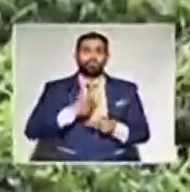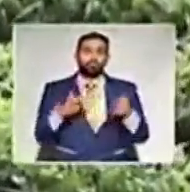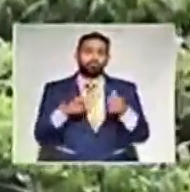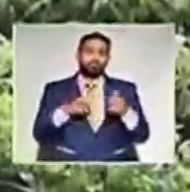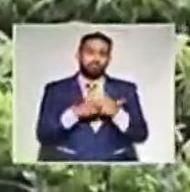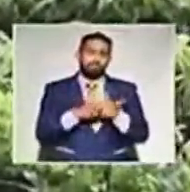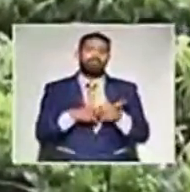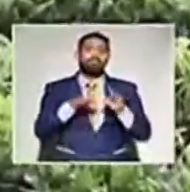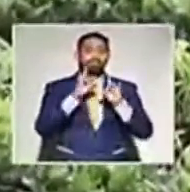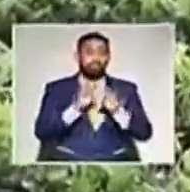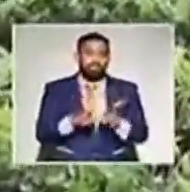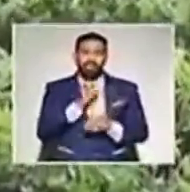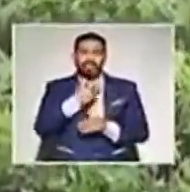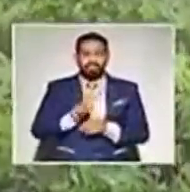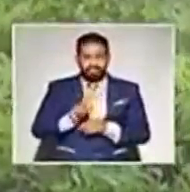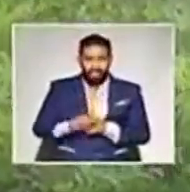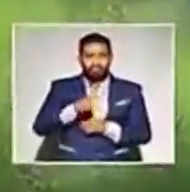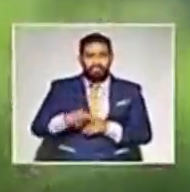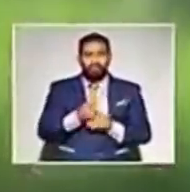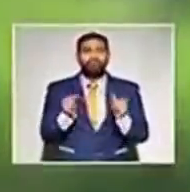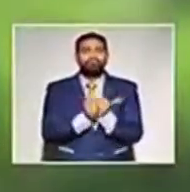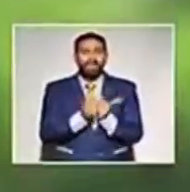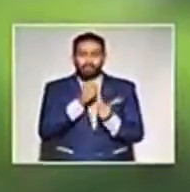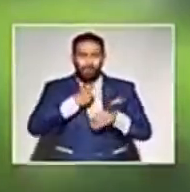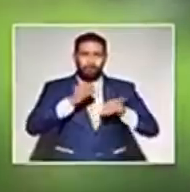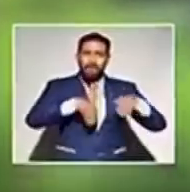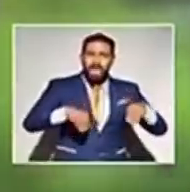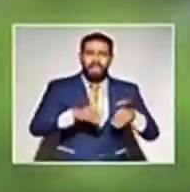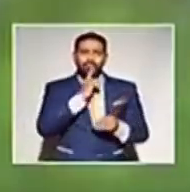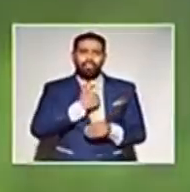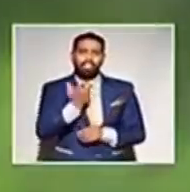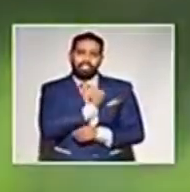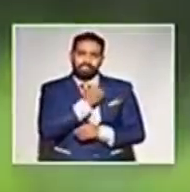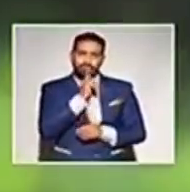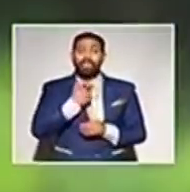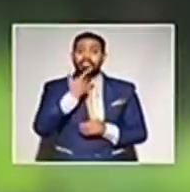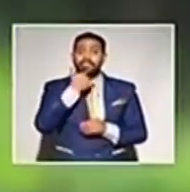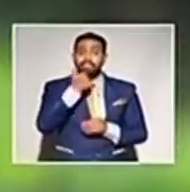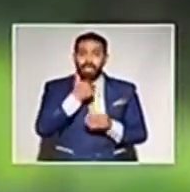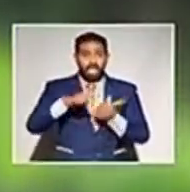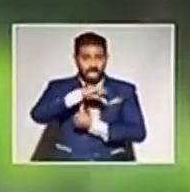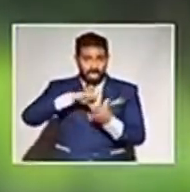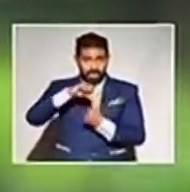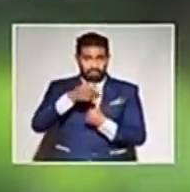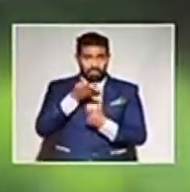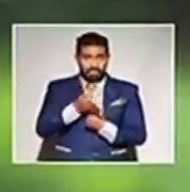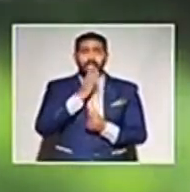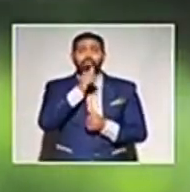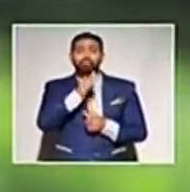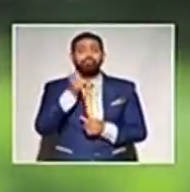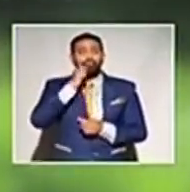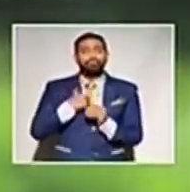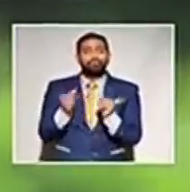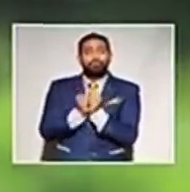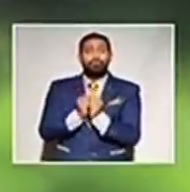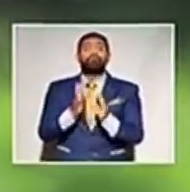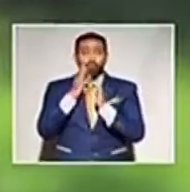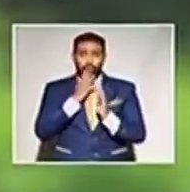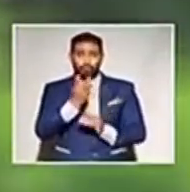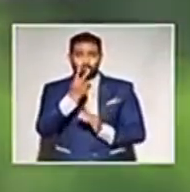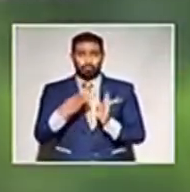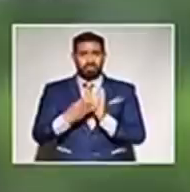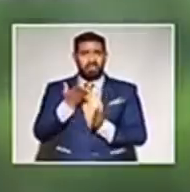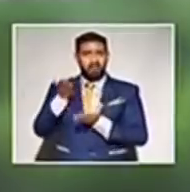activities in the plantation sector. The tea industry supports the livelihood of over 2 million people, exports over 90% of its